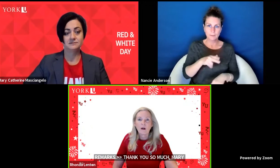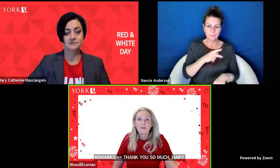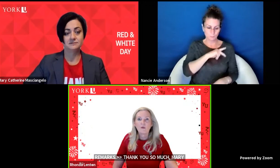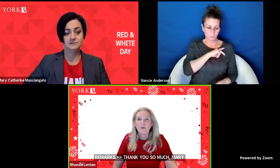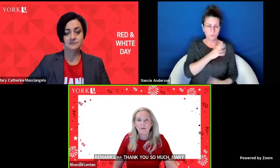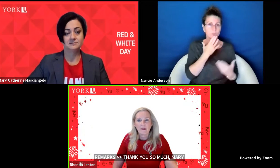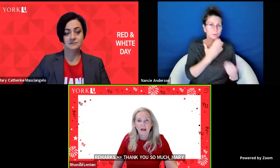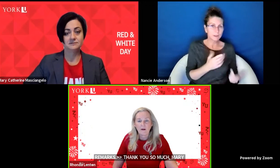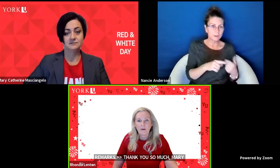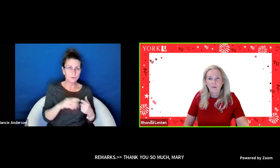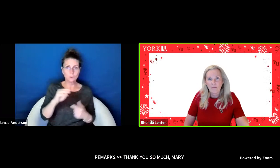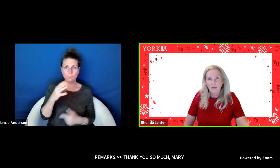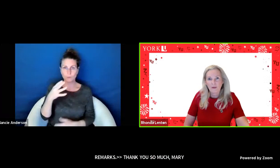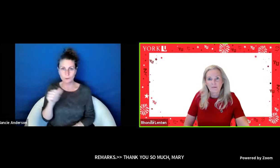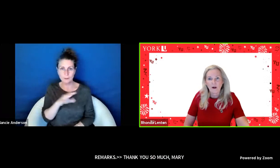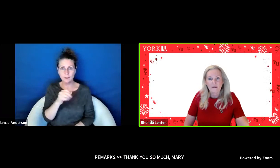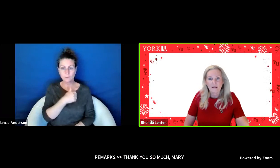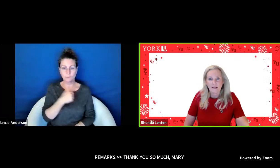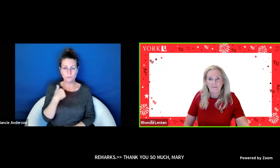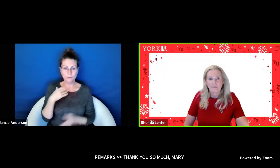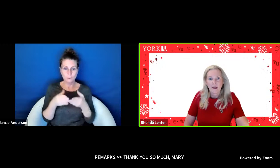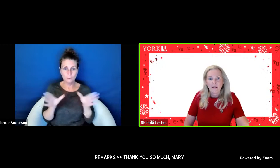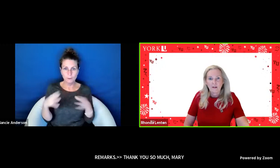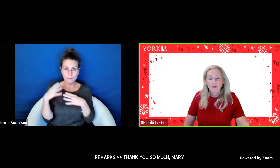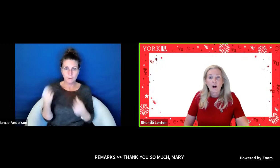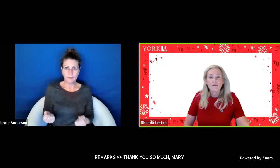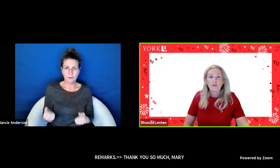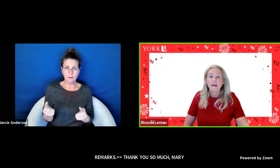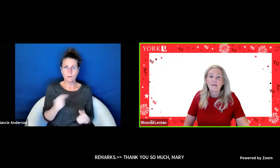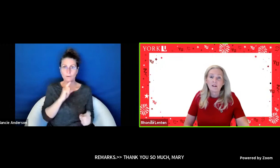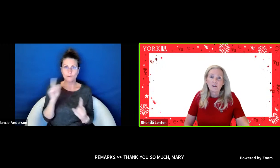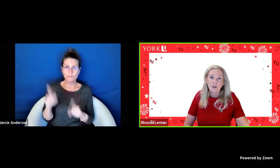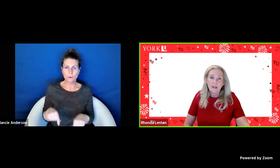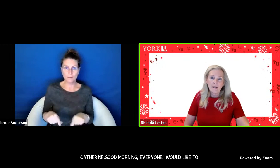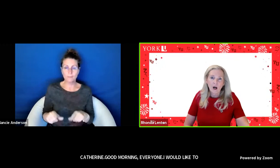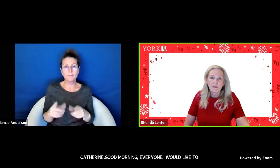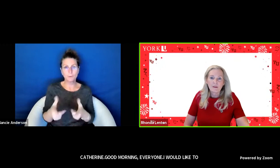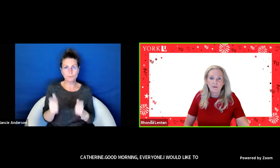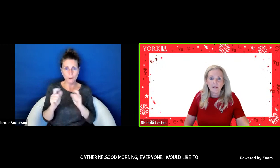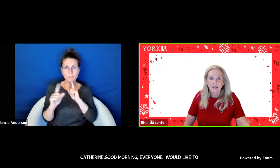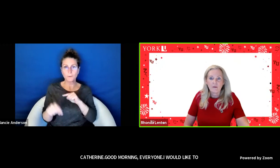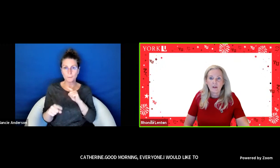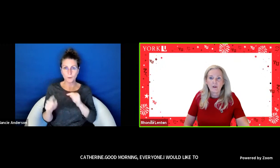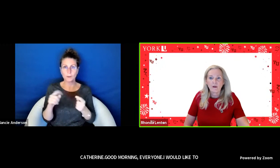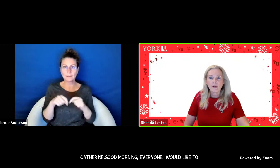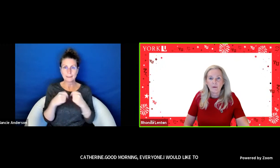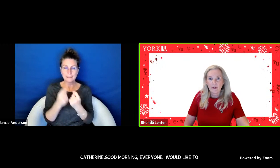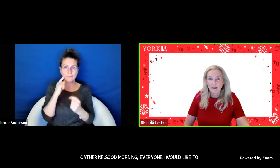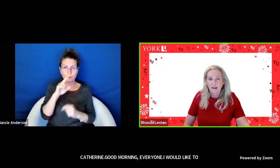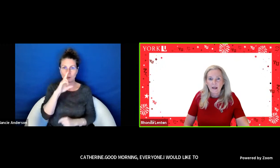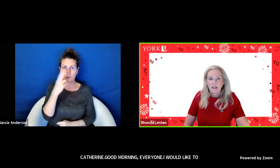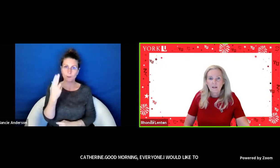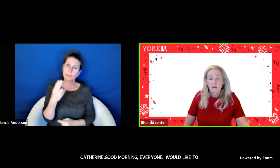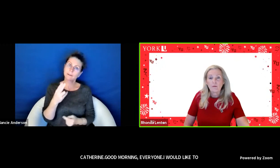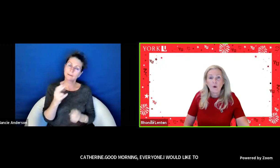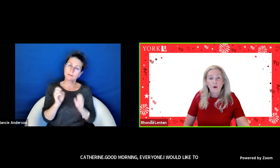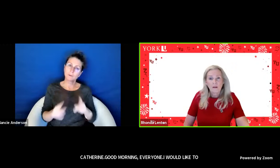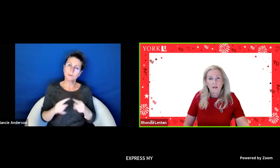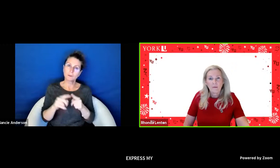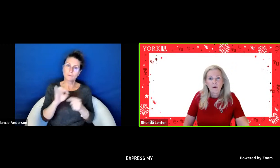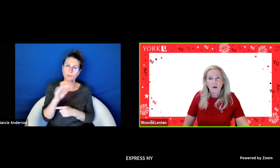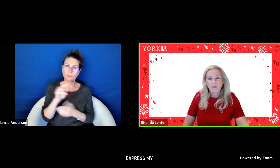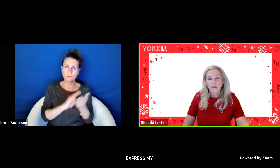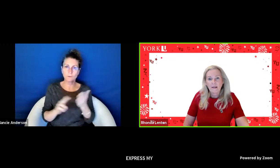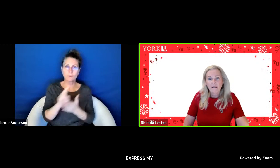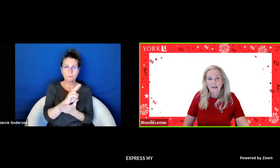and the Toronto Public Health Rapid Response Team for offering this unique opportunity for the York community to learn